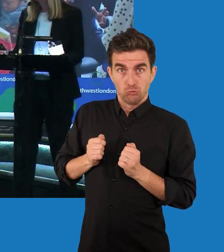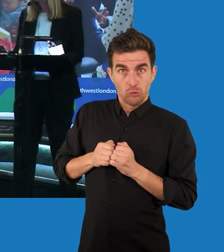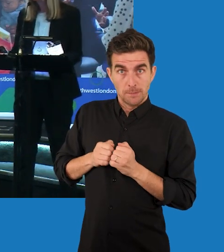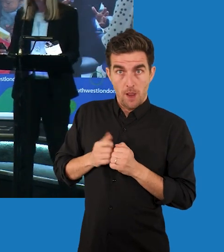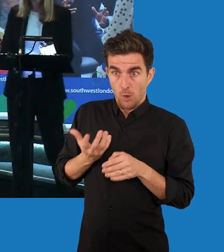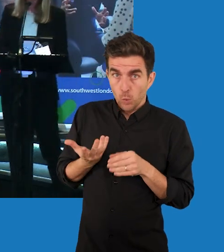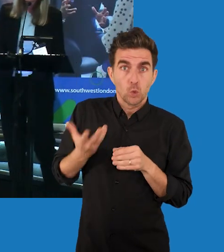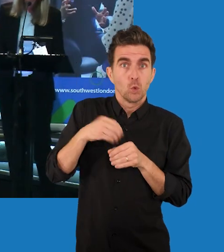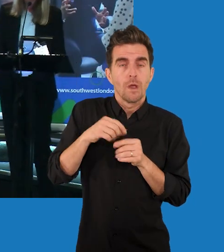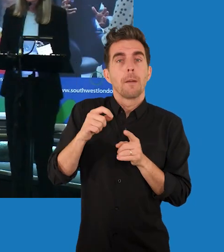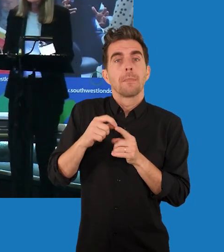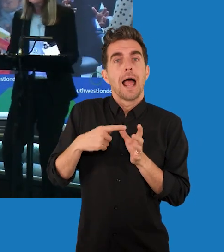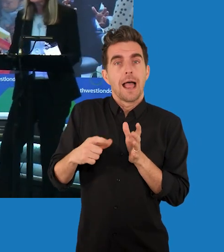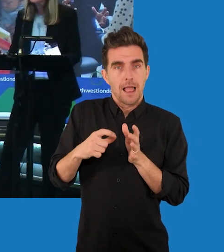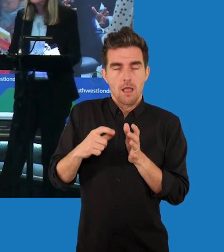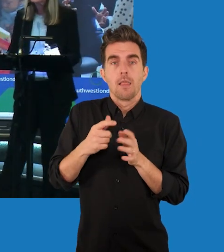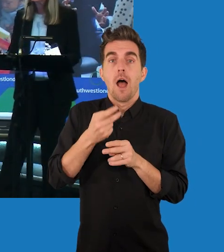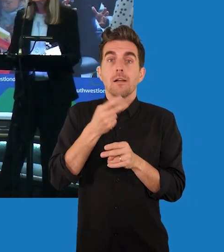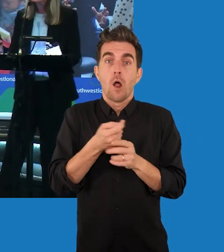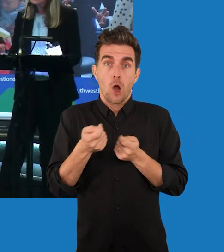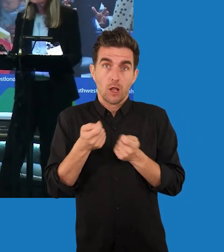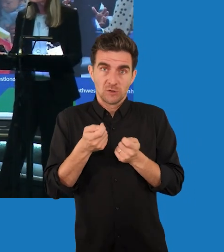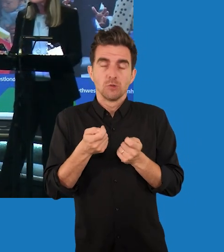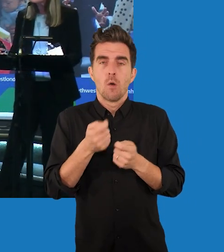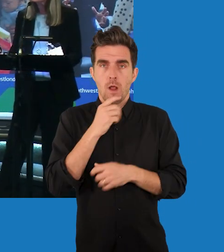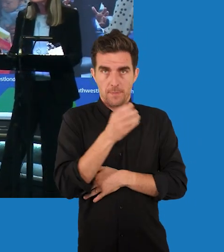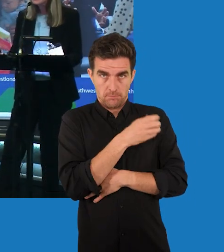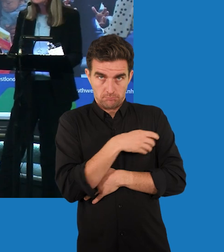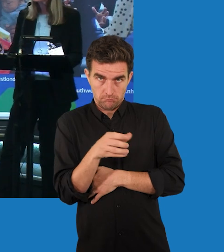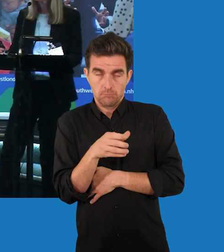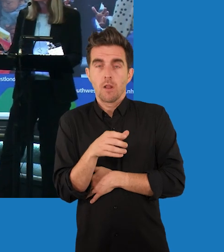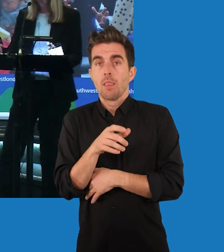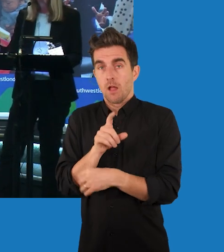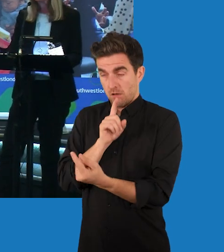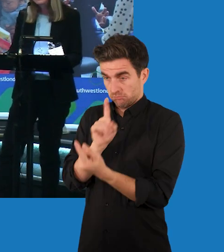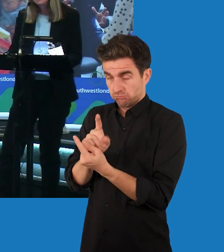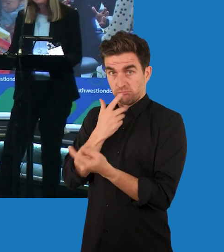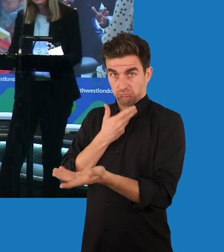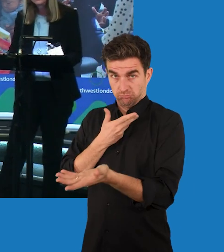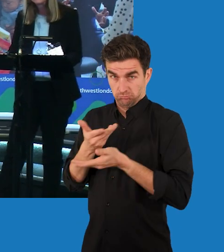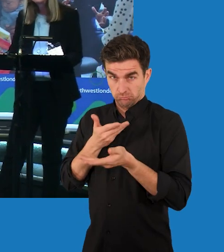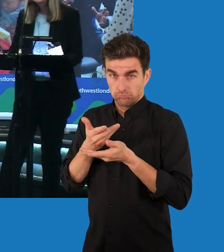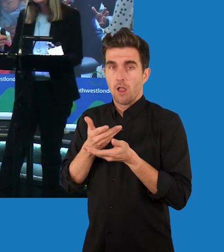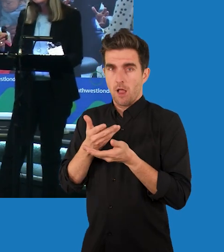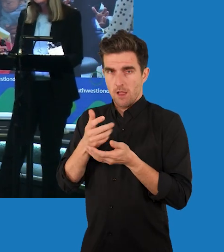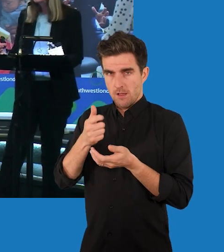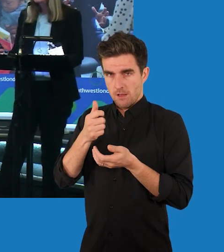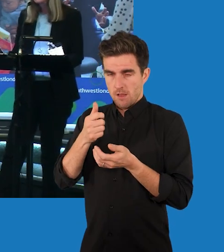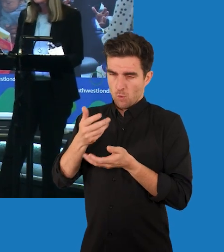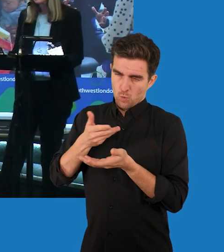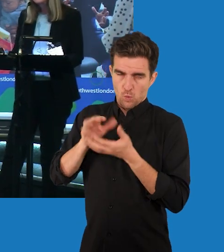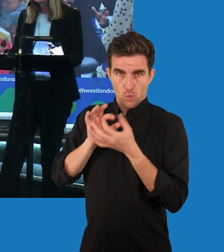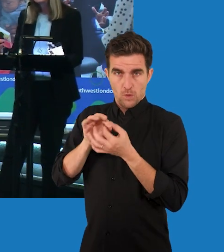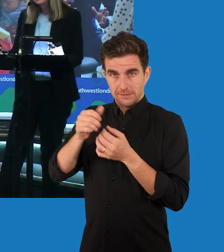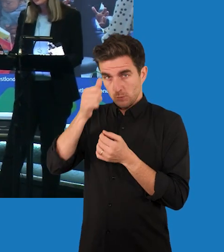and if that patient is suitable to be accepted onto PAC, a care coordinator is assigned who will then go out and meet that person and start to